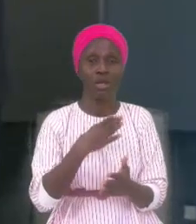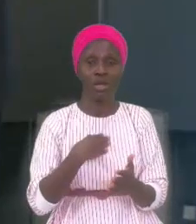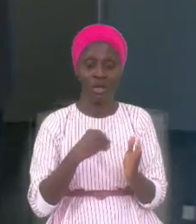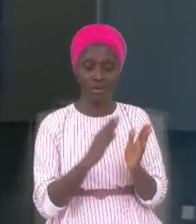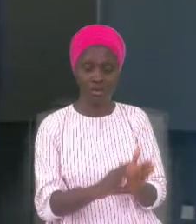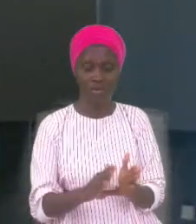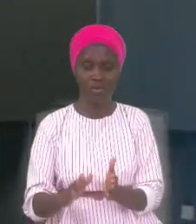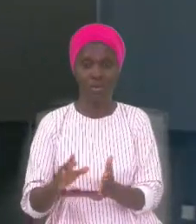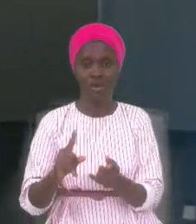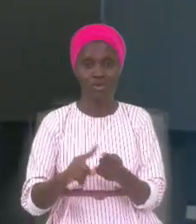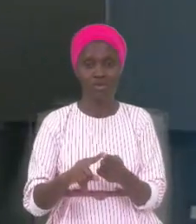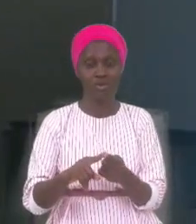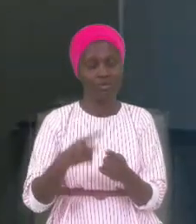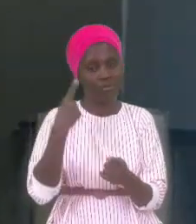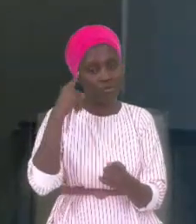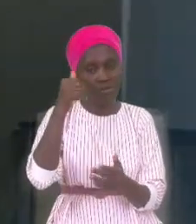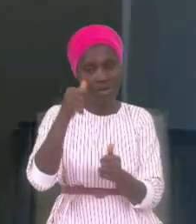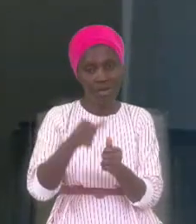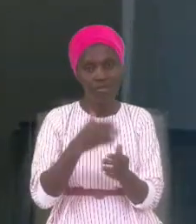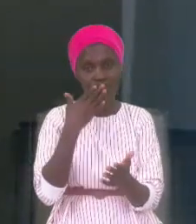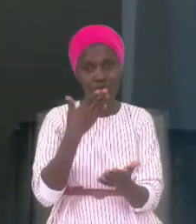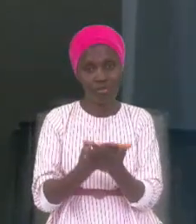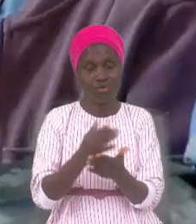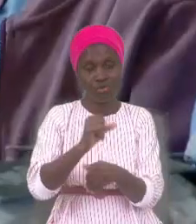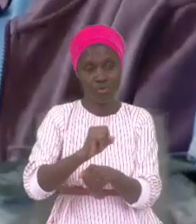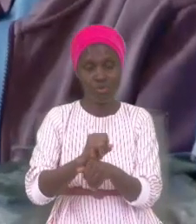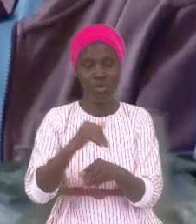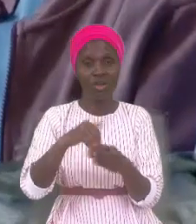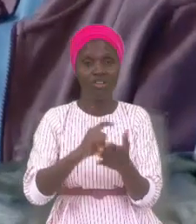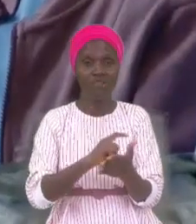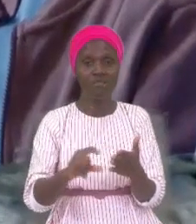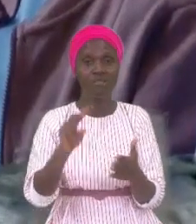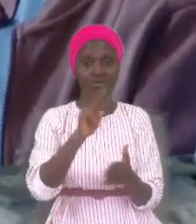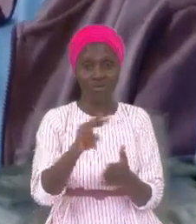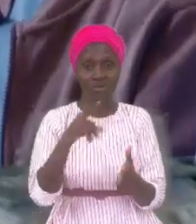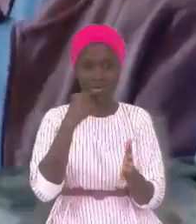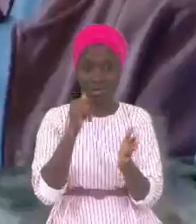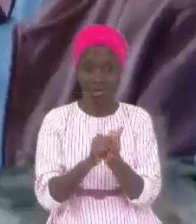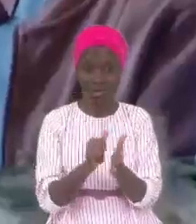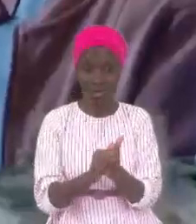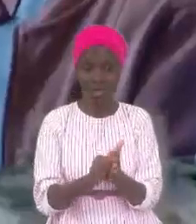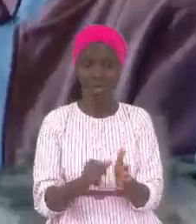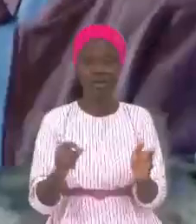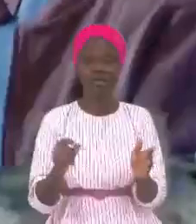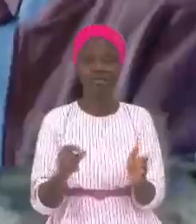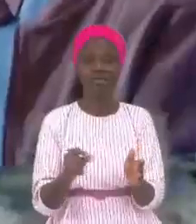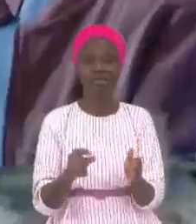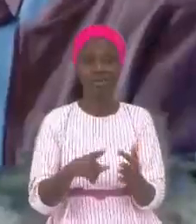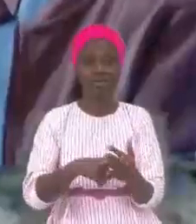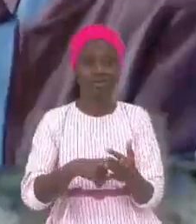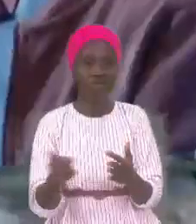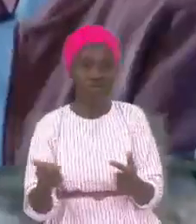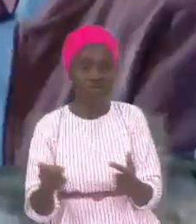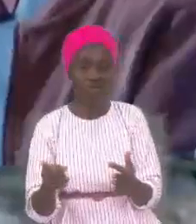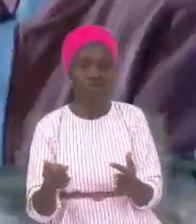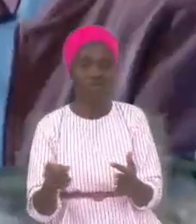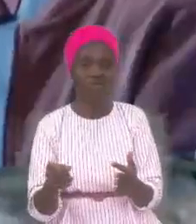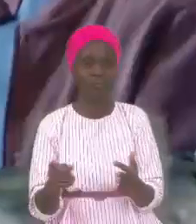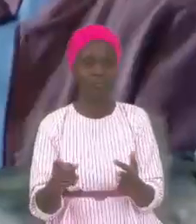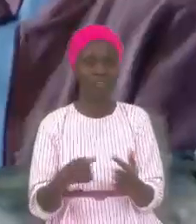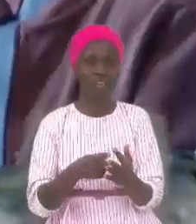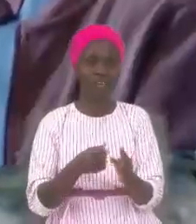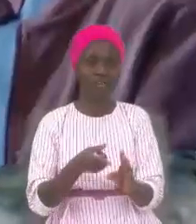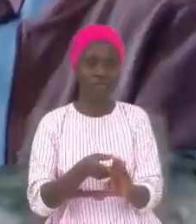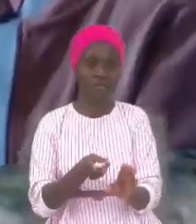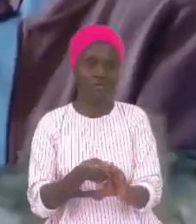verse 22. In verse 22 it says, flee also youthful lusts, flee also fleshly lusts, and